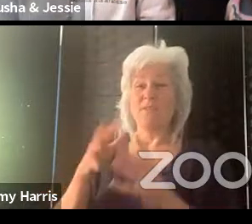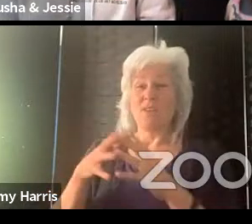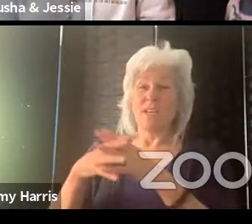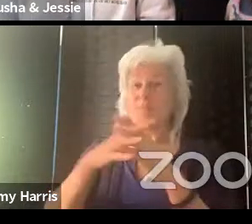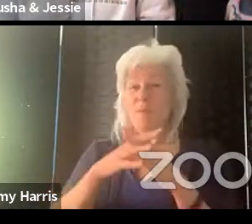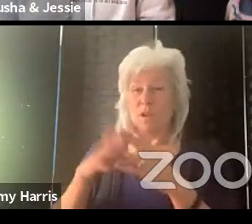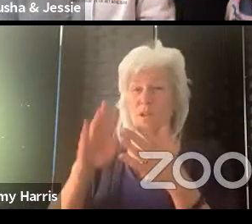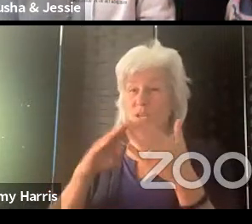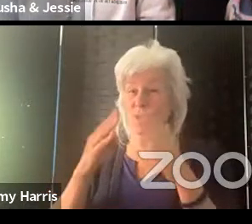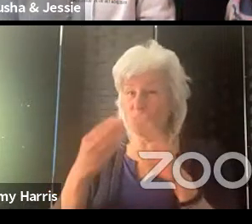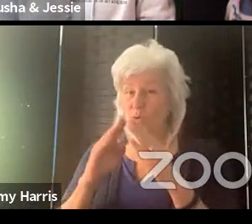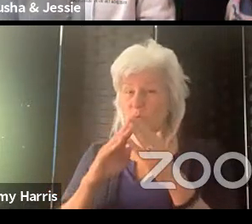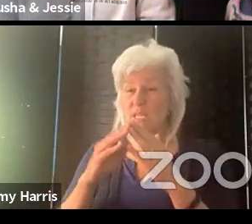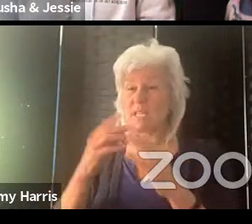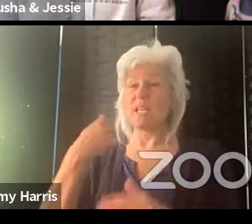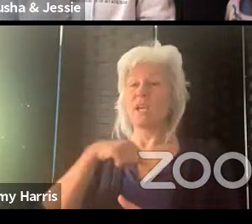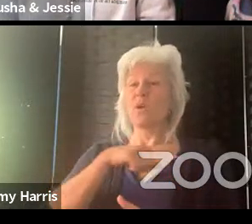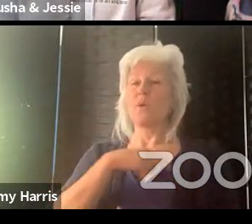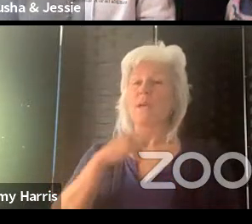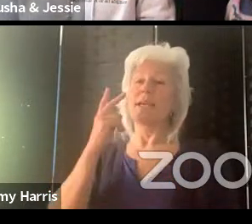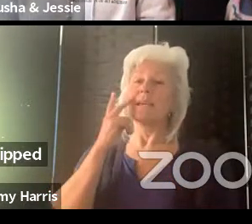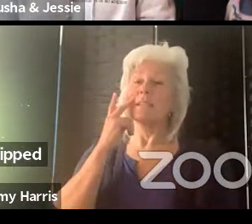that we can see more